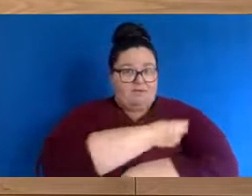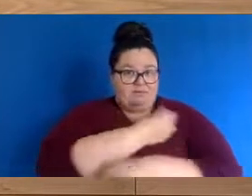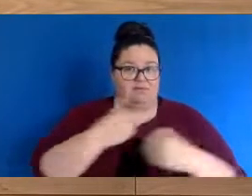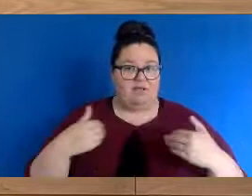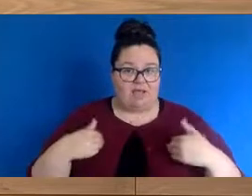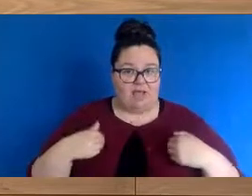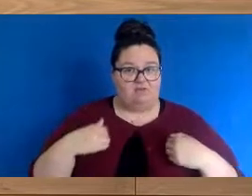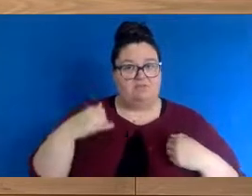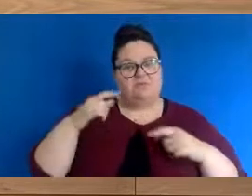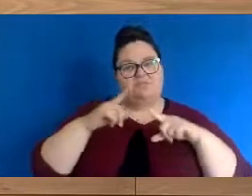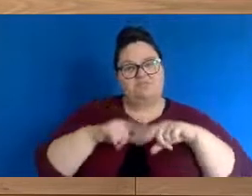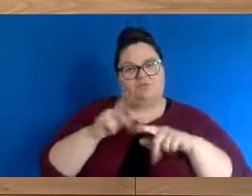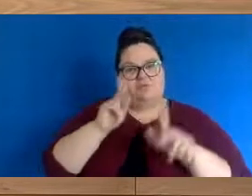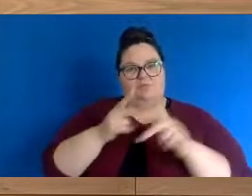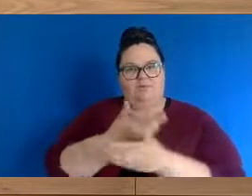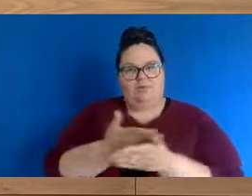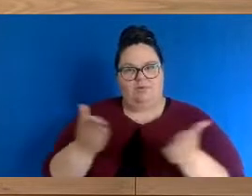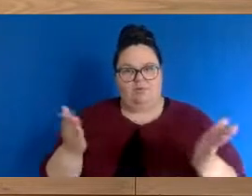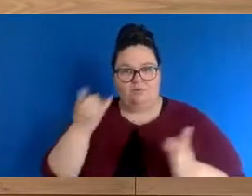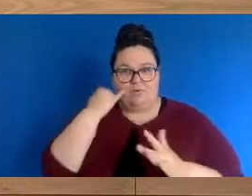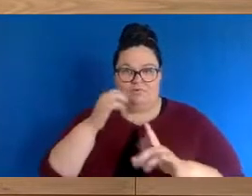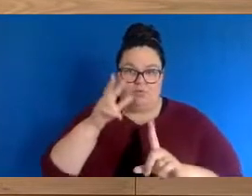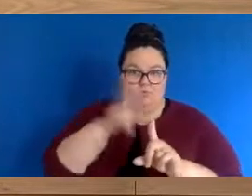and show up to clinics.